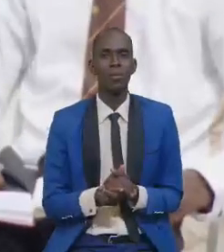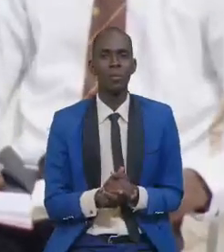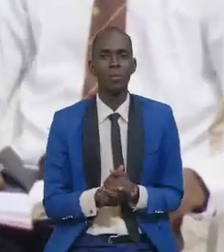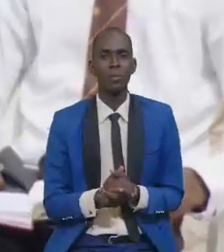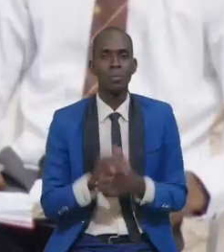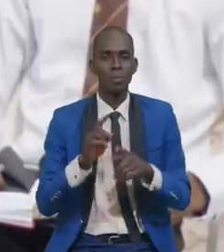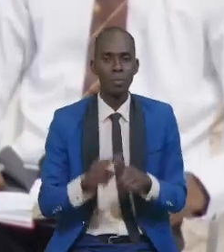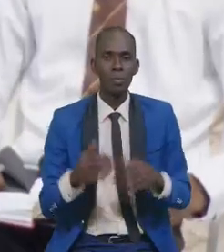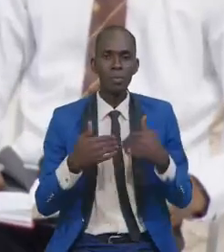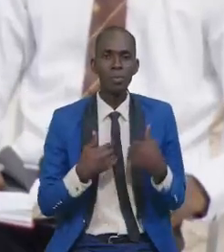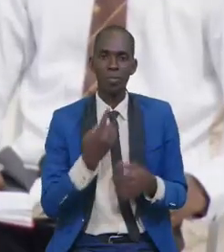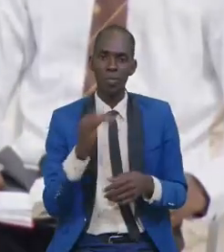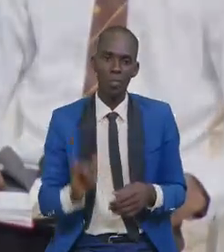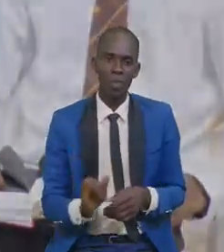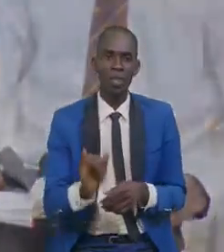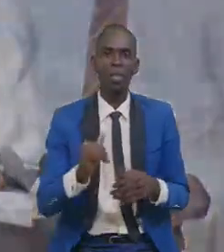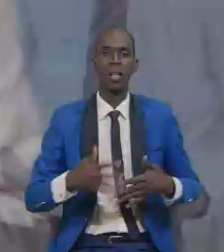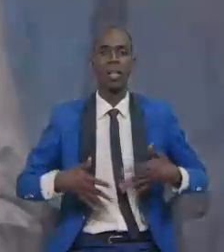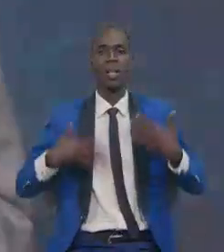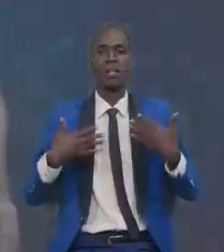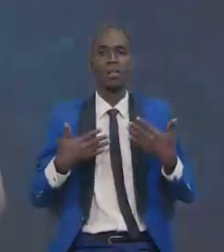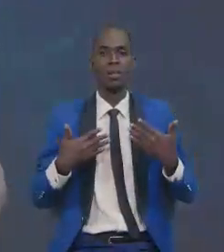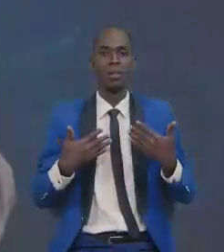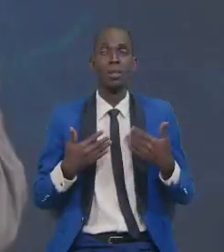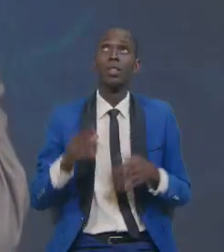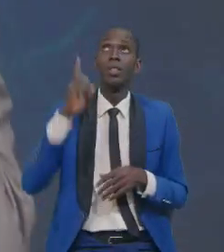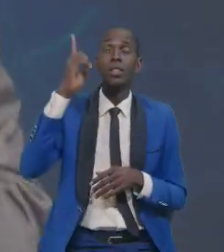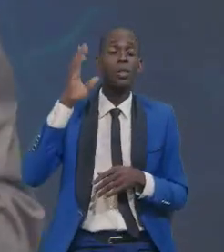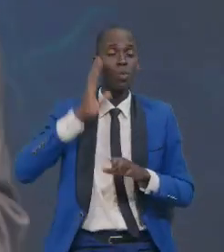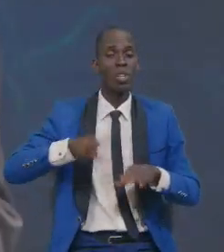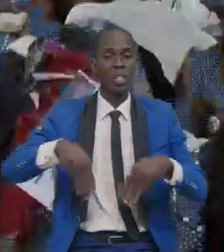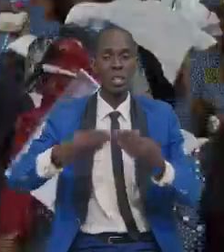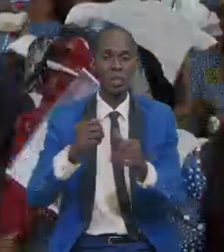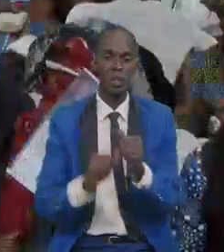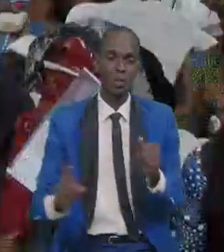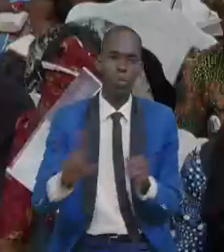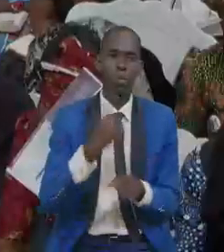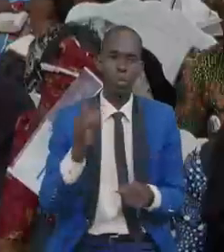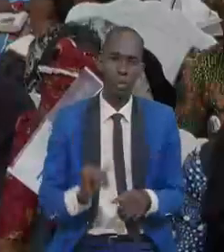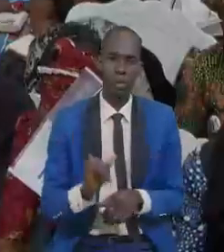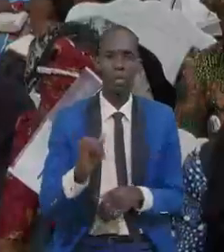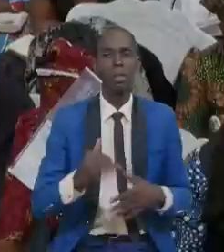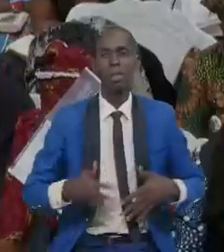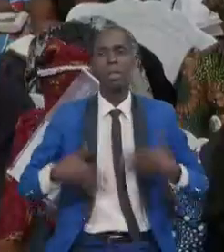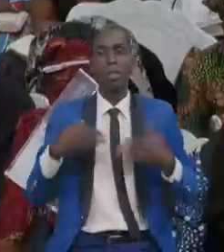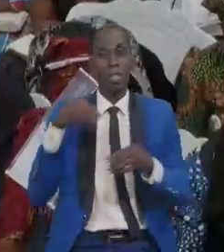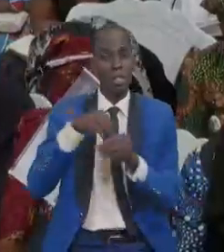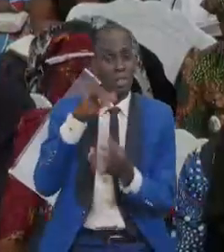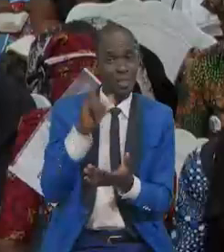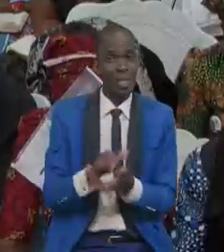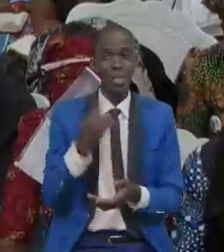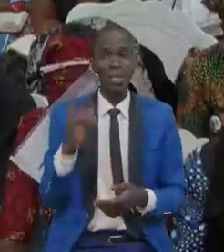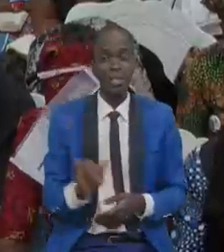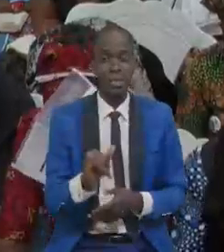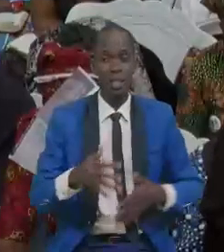eternal life. He will give everyone eternal life. In that eternal life, there